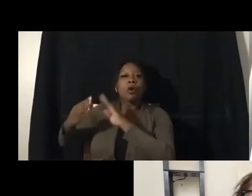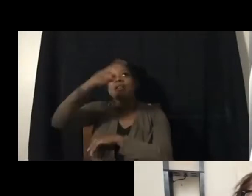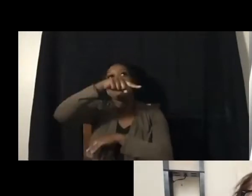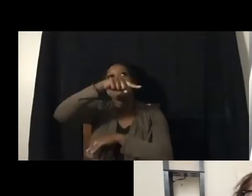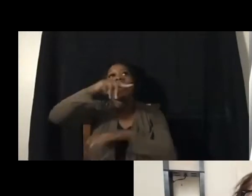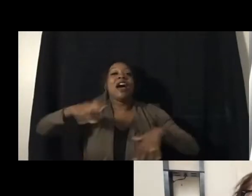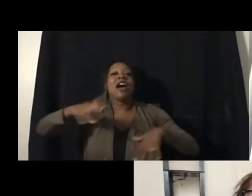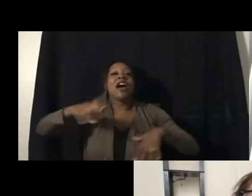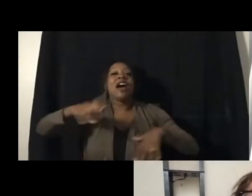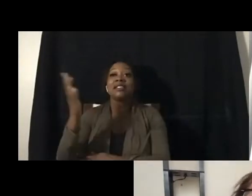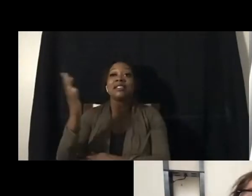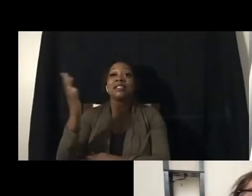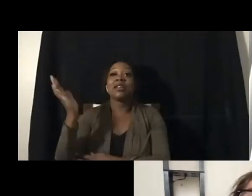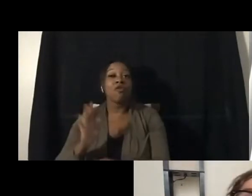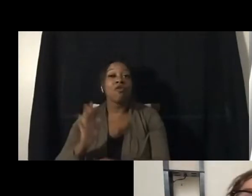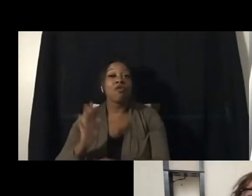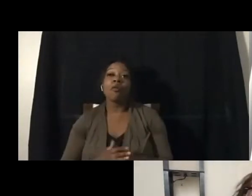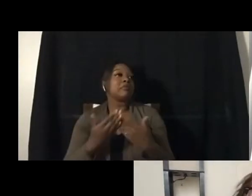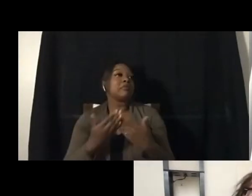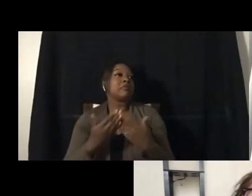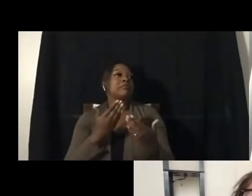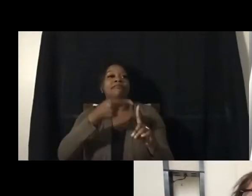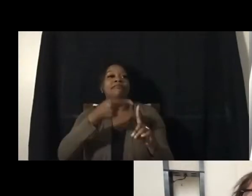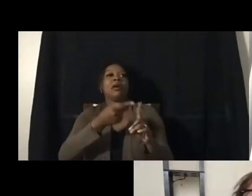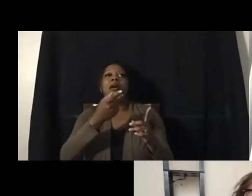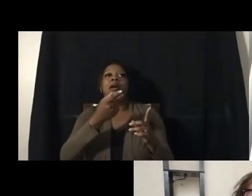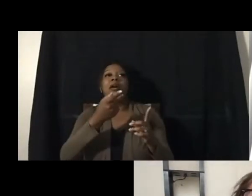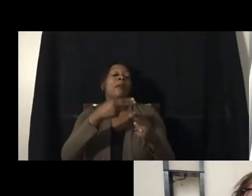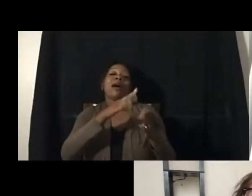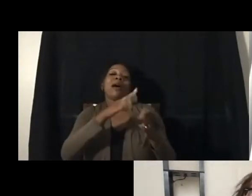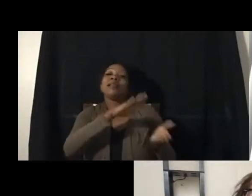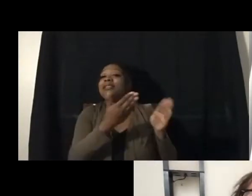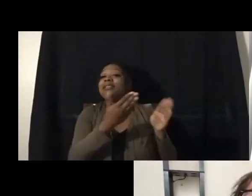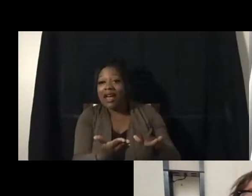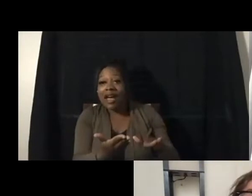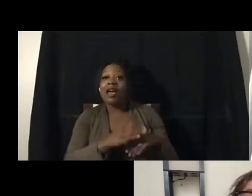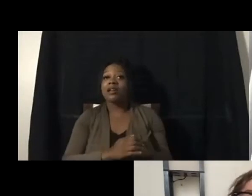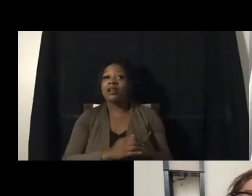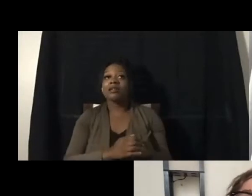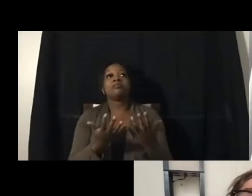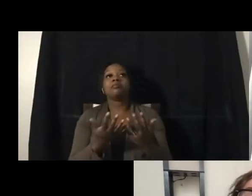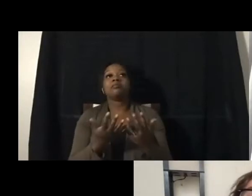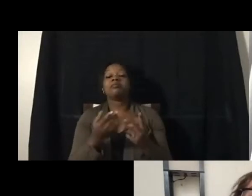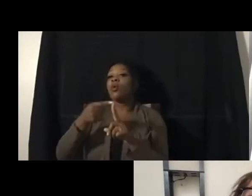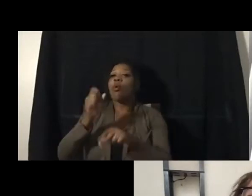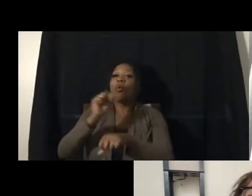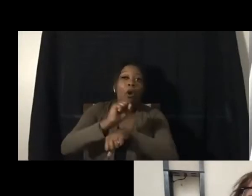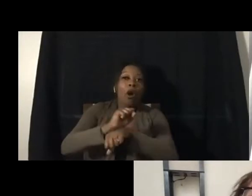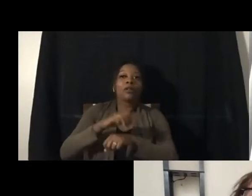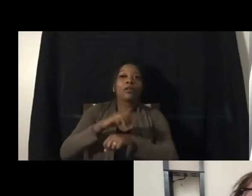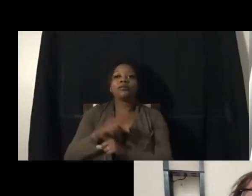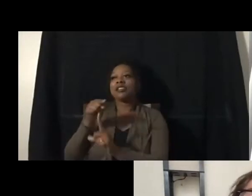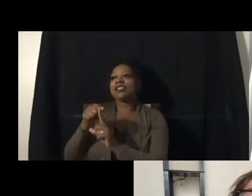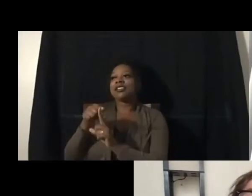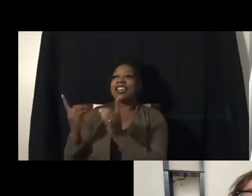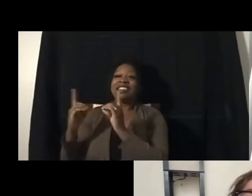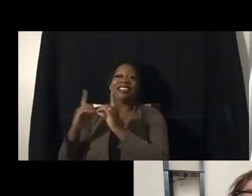Whether it's about like death, working, dating, sex.